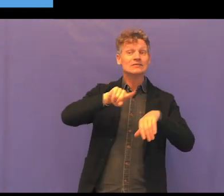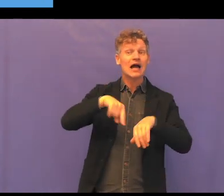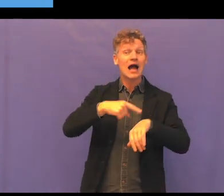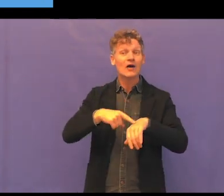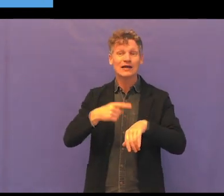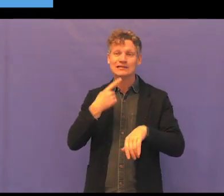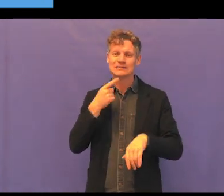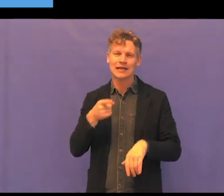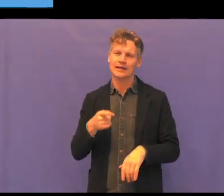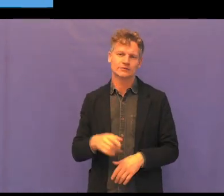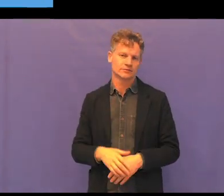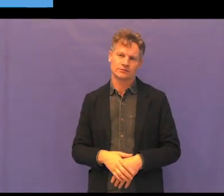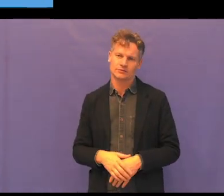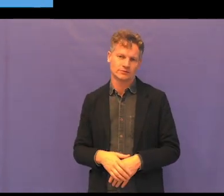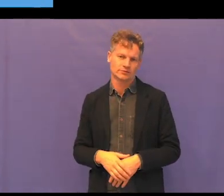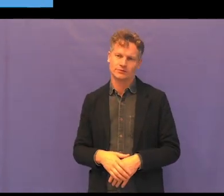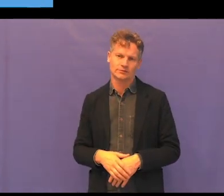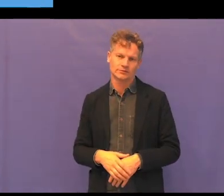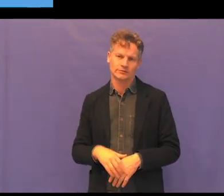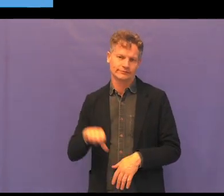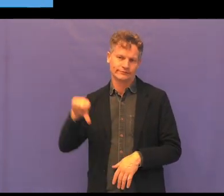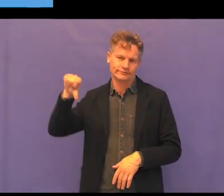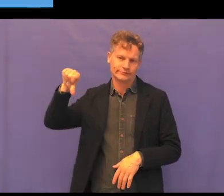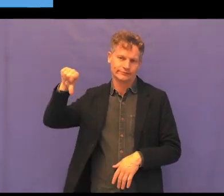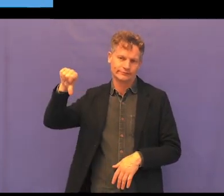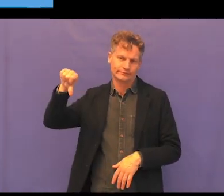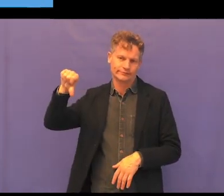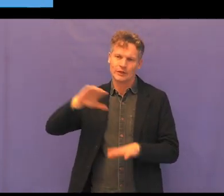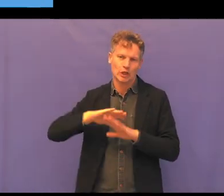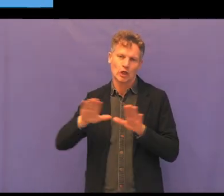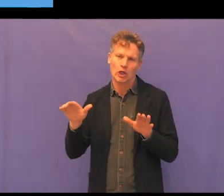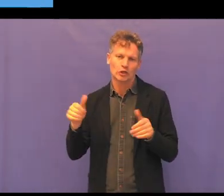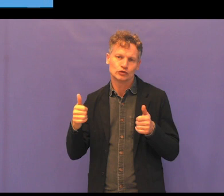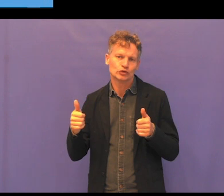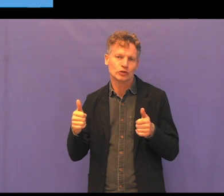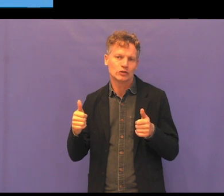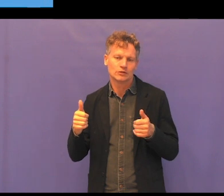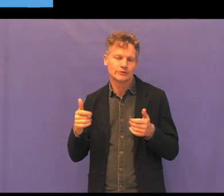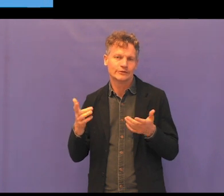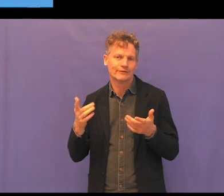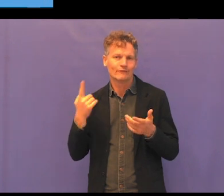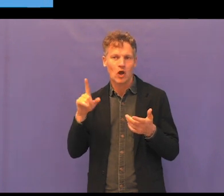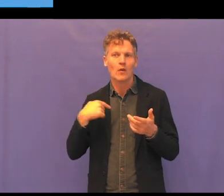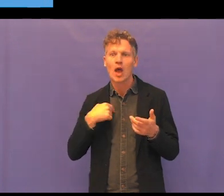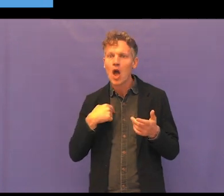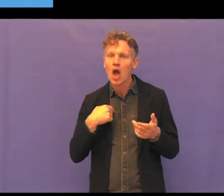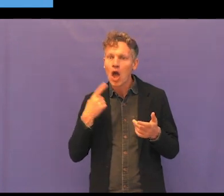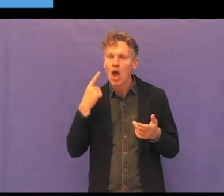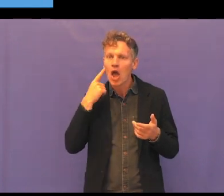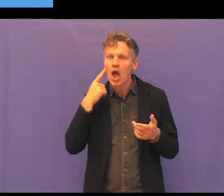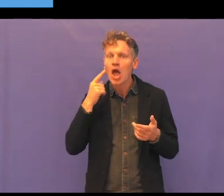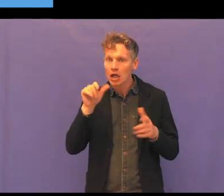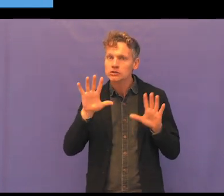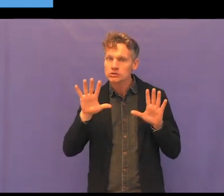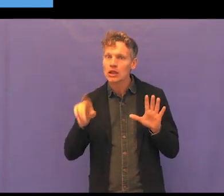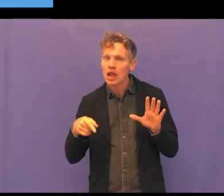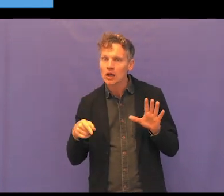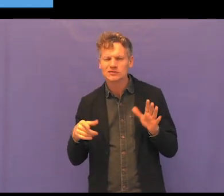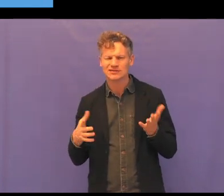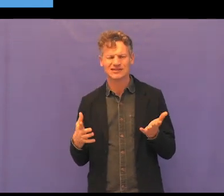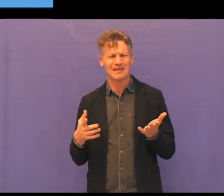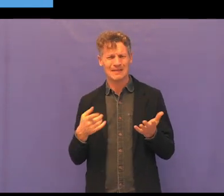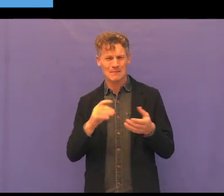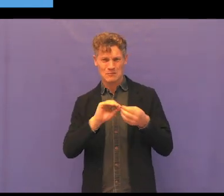the problem with that kind of specialization is that you become extremely good at detecting